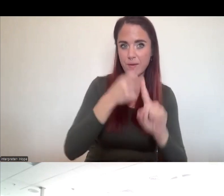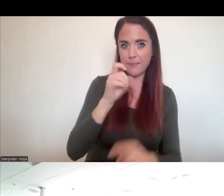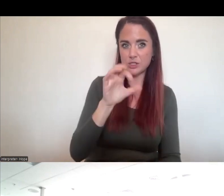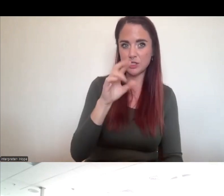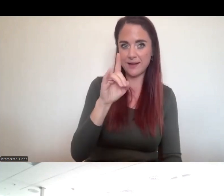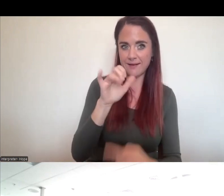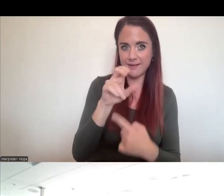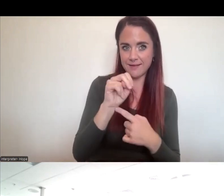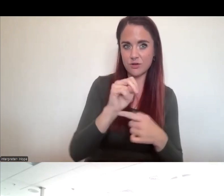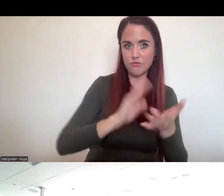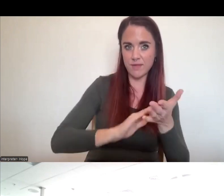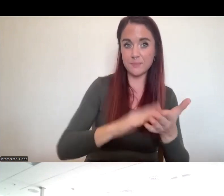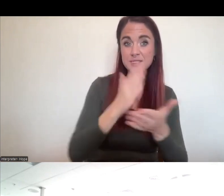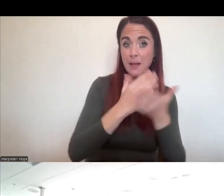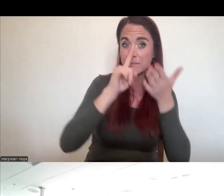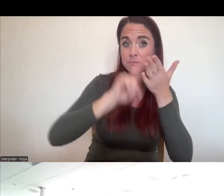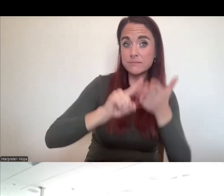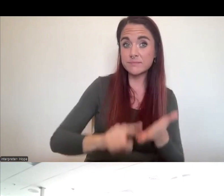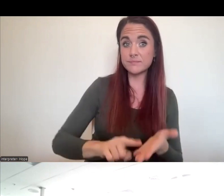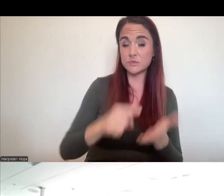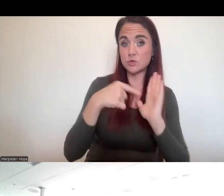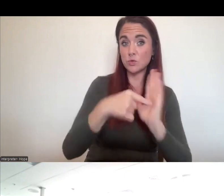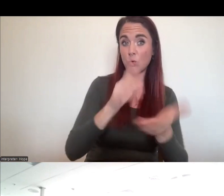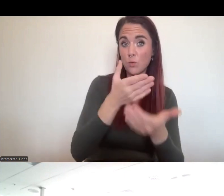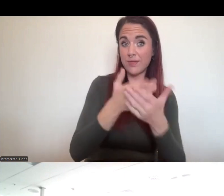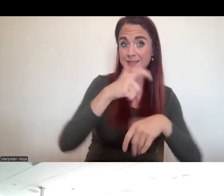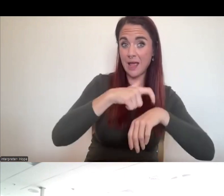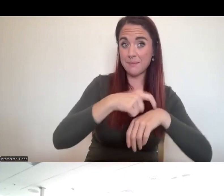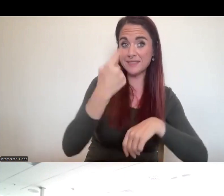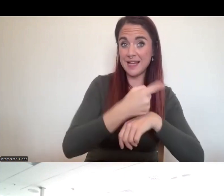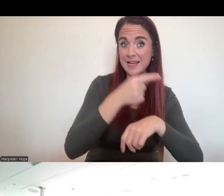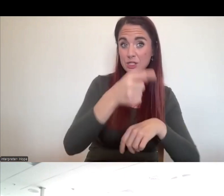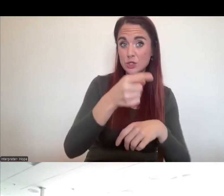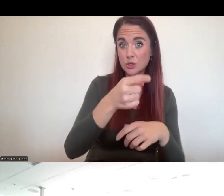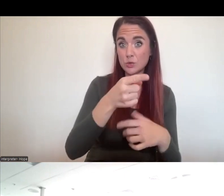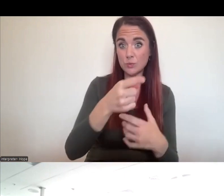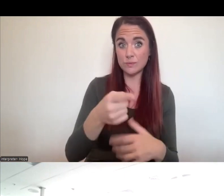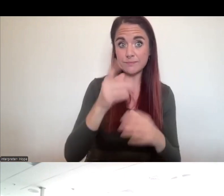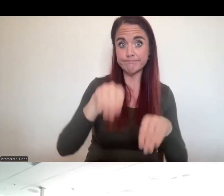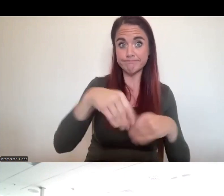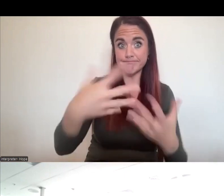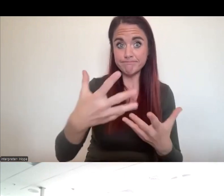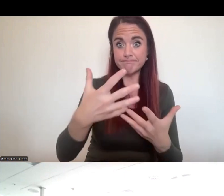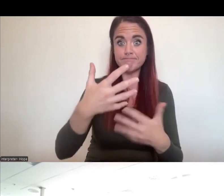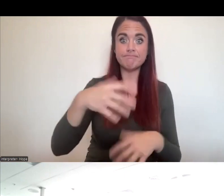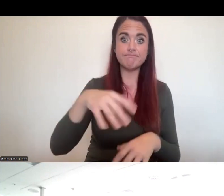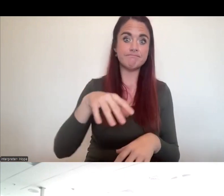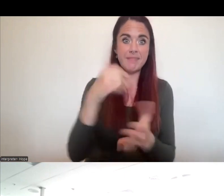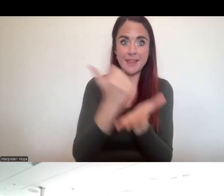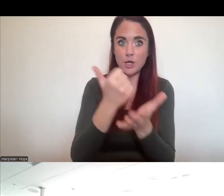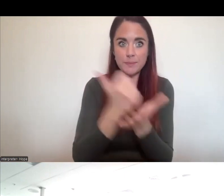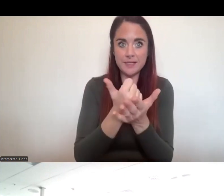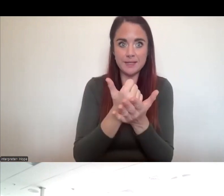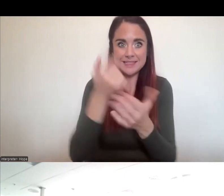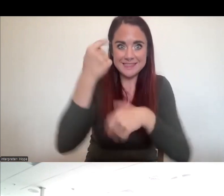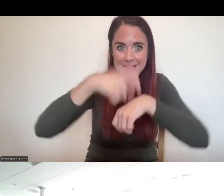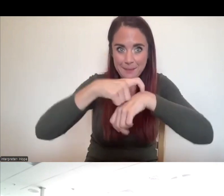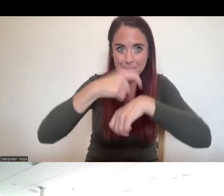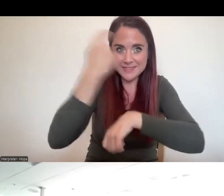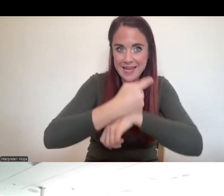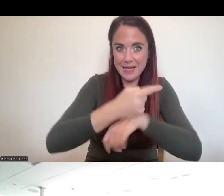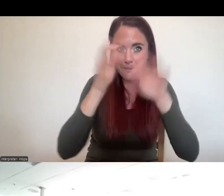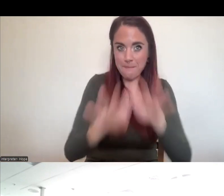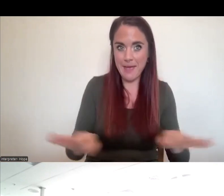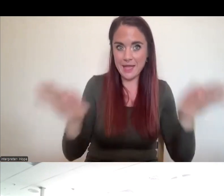showing, for example, that the time of the day that you deliver immunotherapy, for example, matters. So you have if you deliver